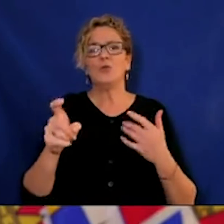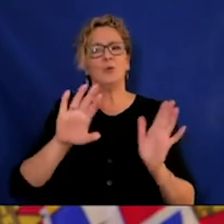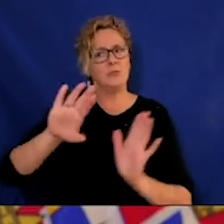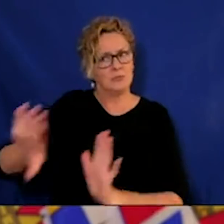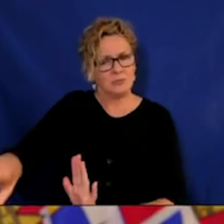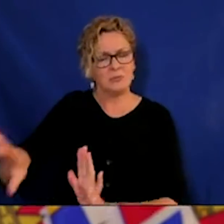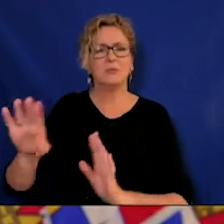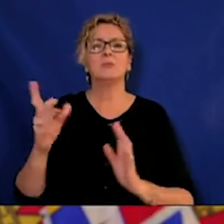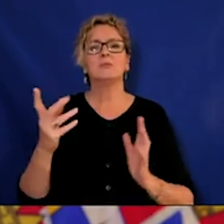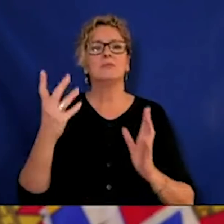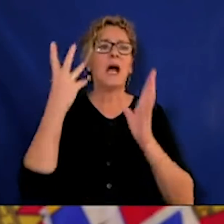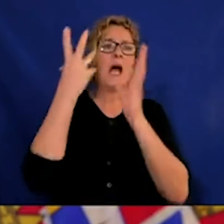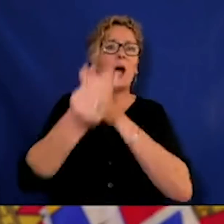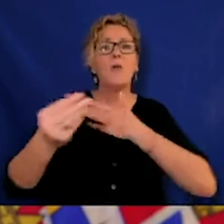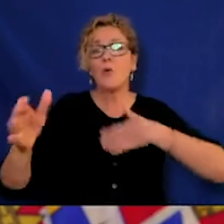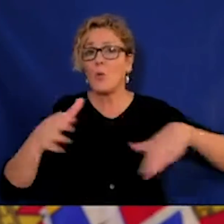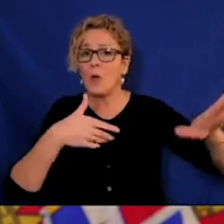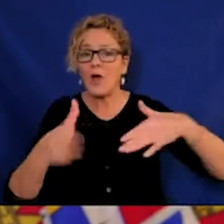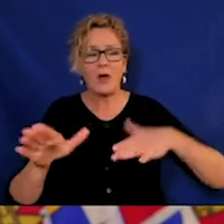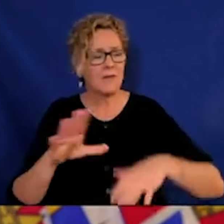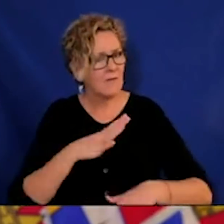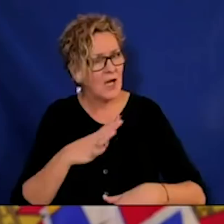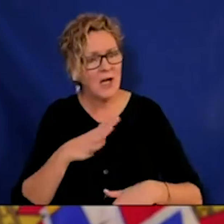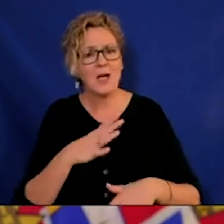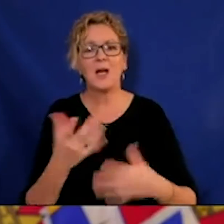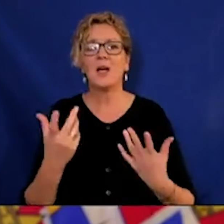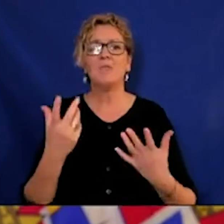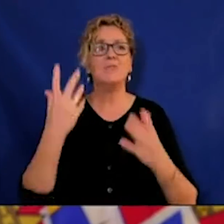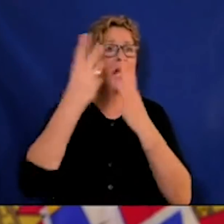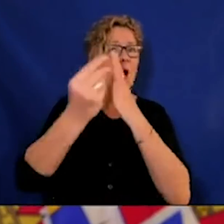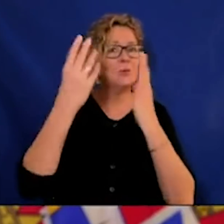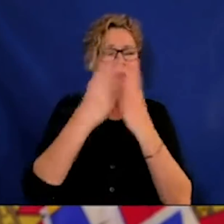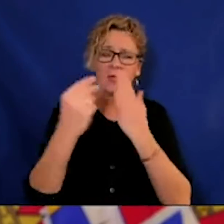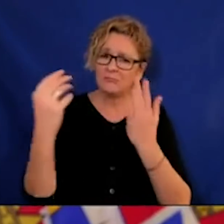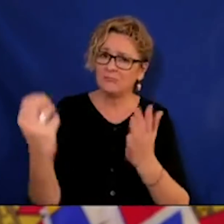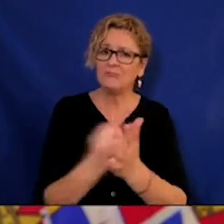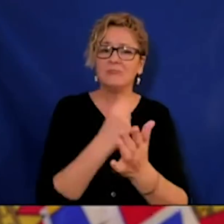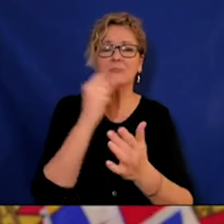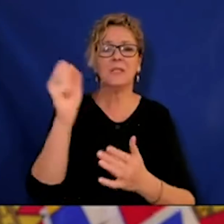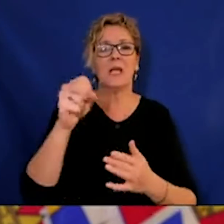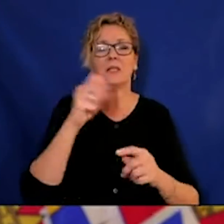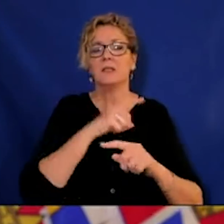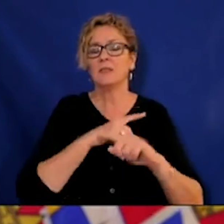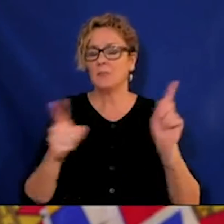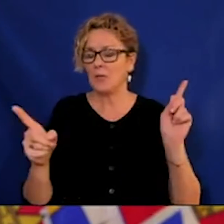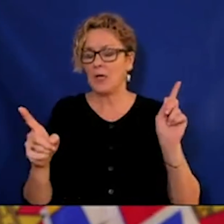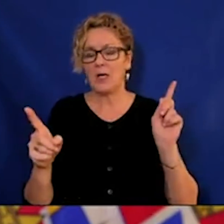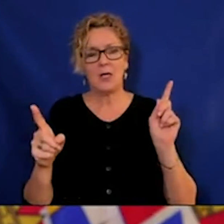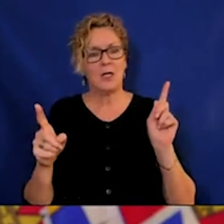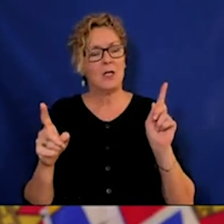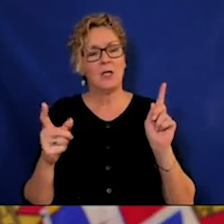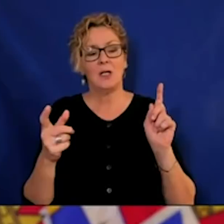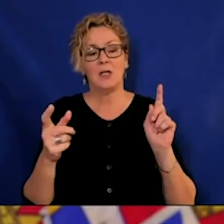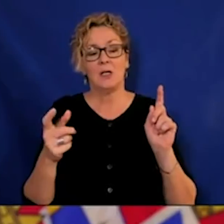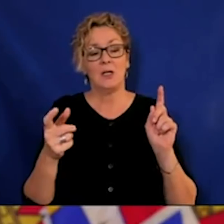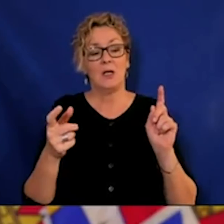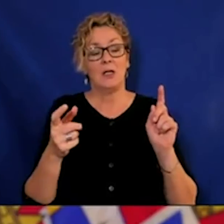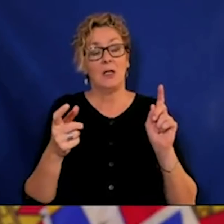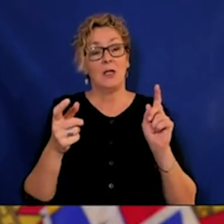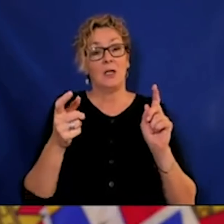these activities are taking place, particularly sports, there's to be no travel and no spectators. We